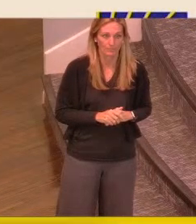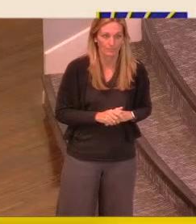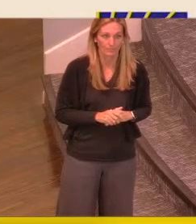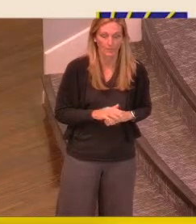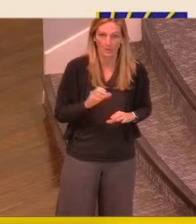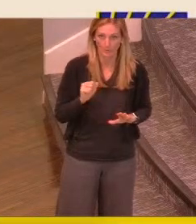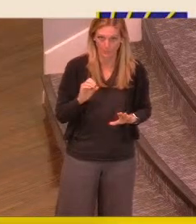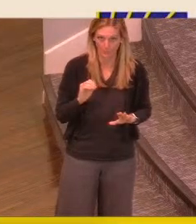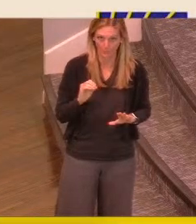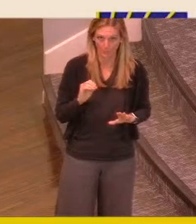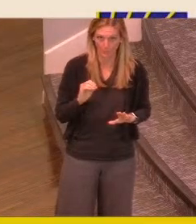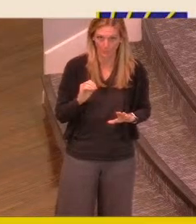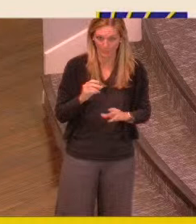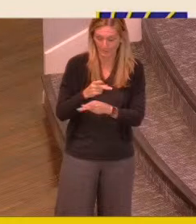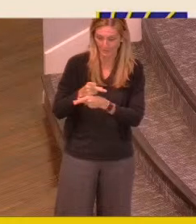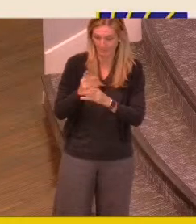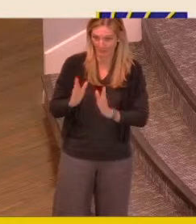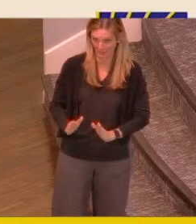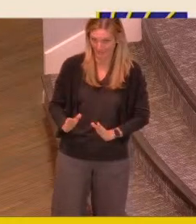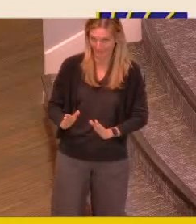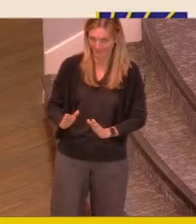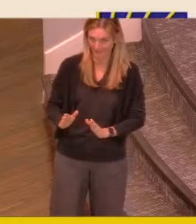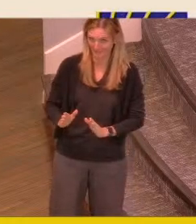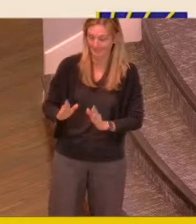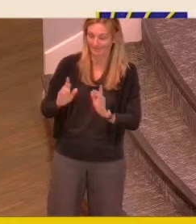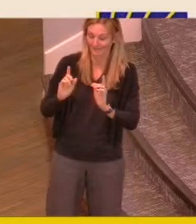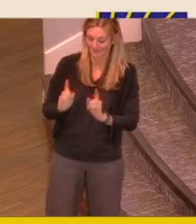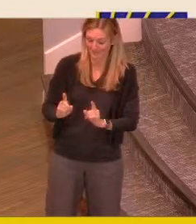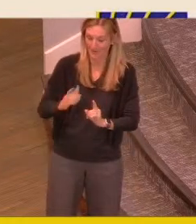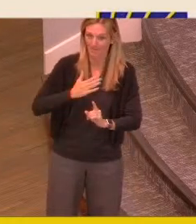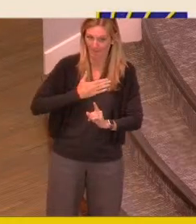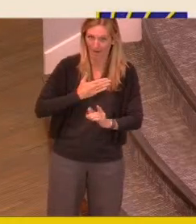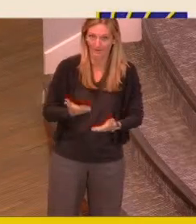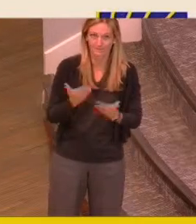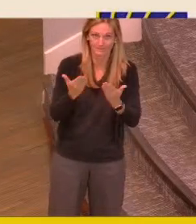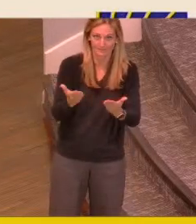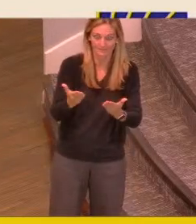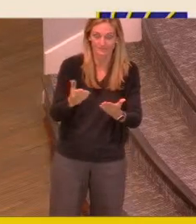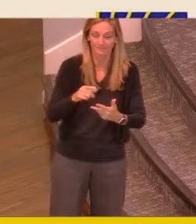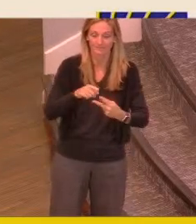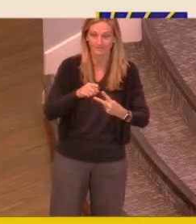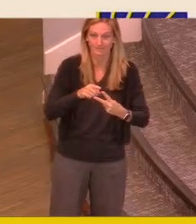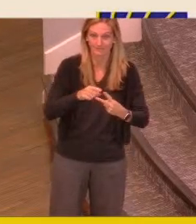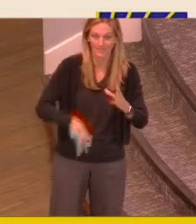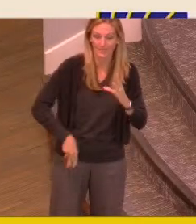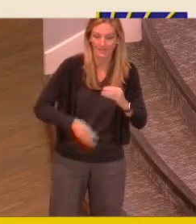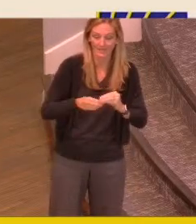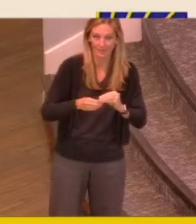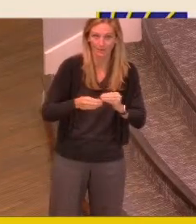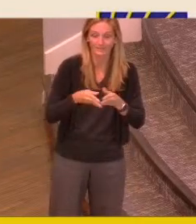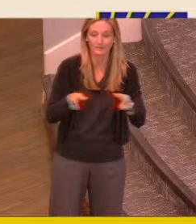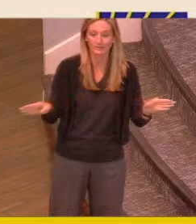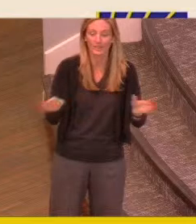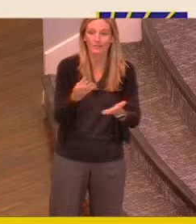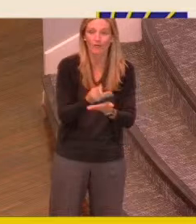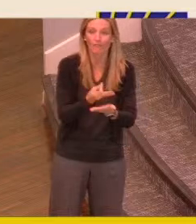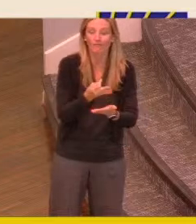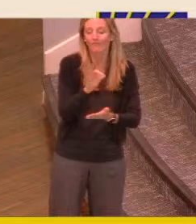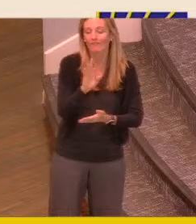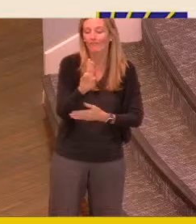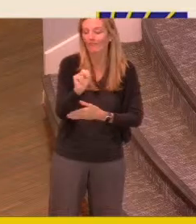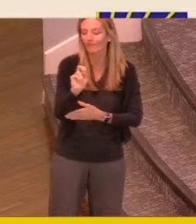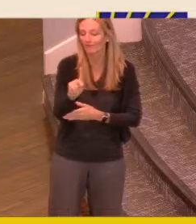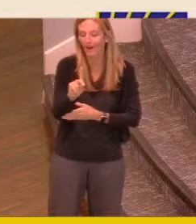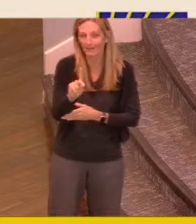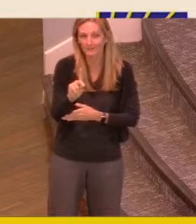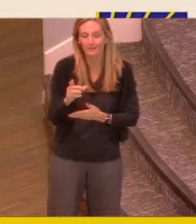So it's the superintendent and my recommendation to, one, increase the estimated general fund revenues by $5.5 million,